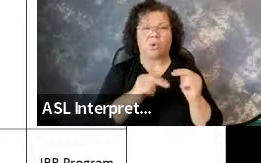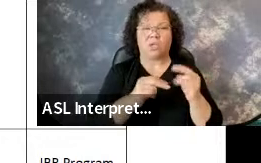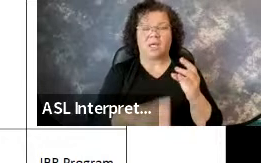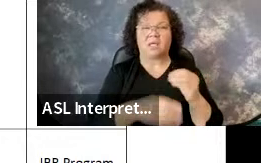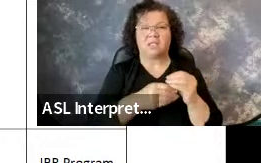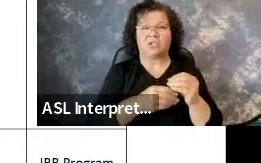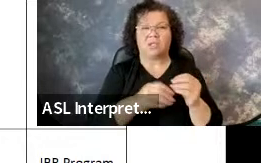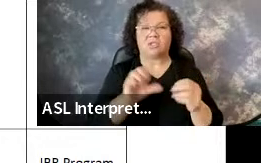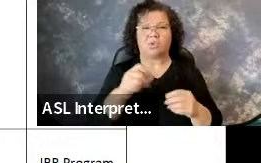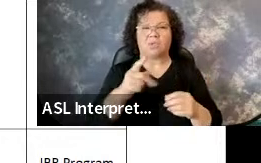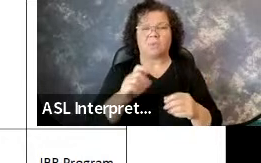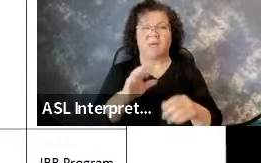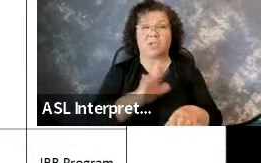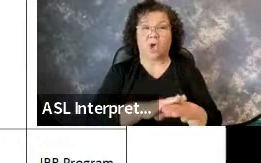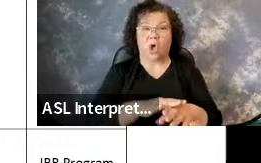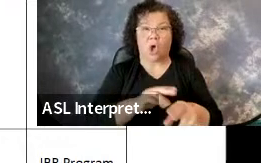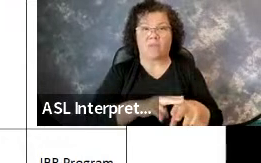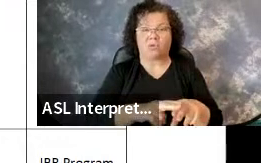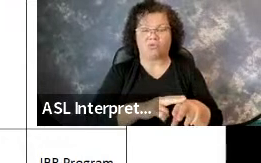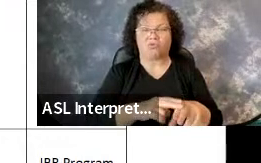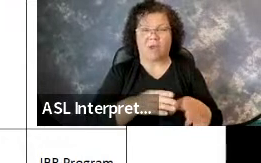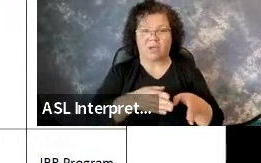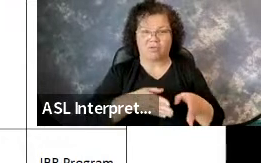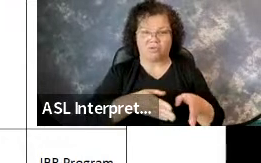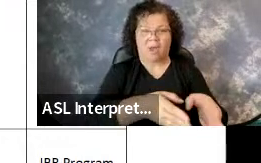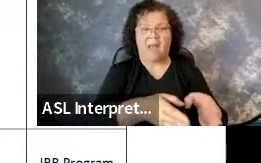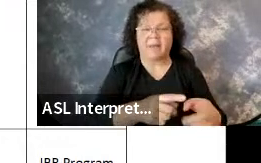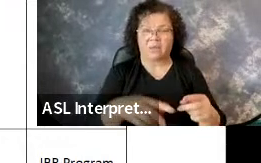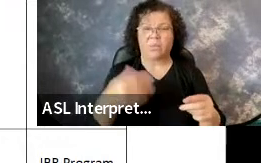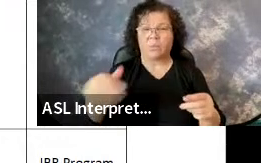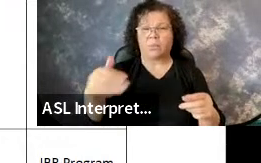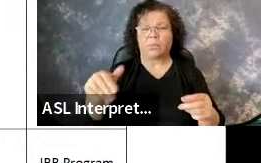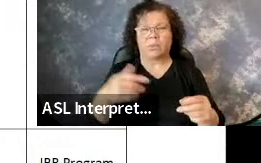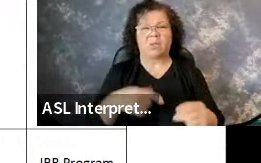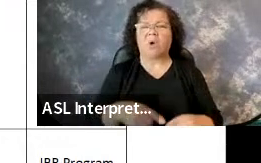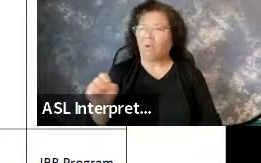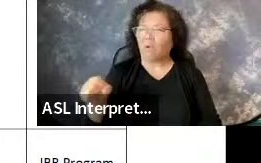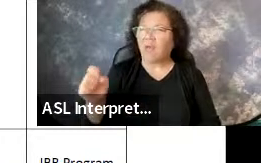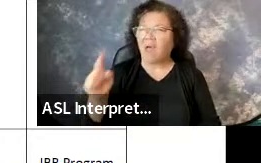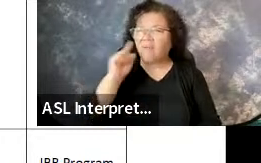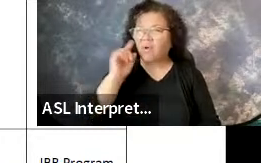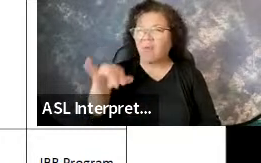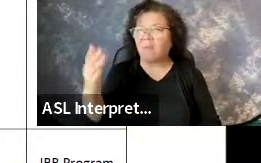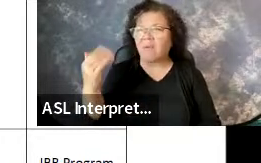is incredibly complicated. Yeah, I've heard that before. I just wanted to bring it to the discussion again.